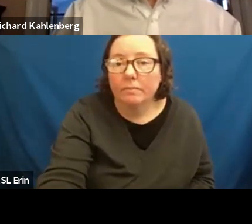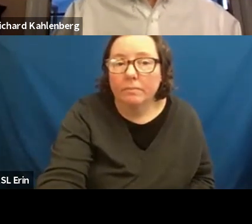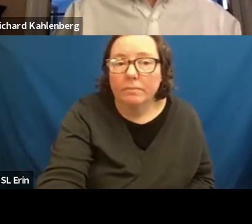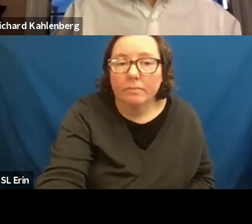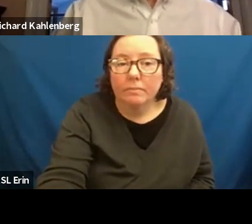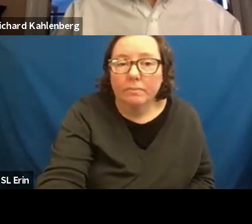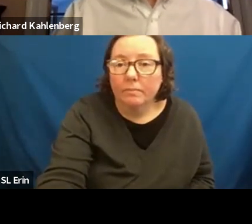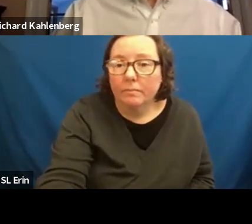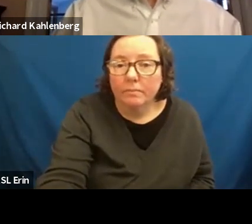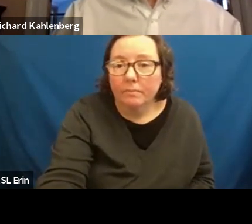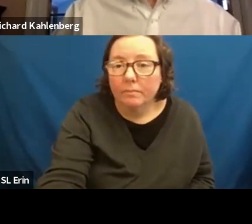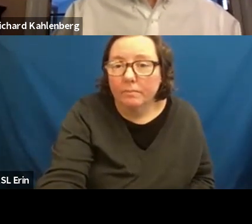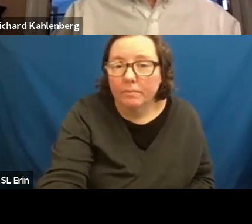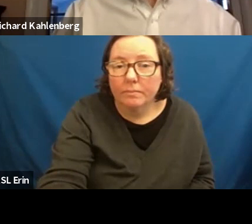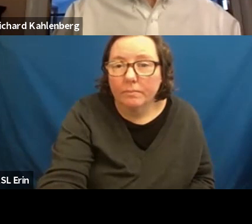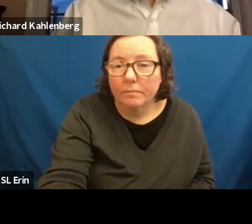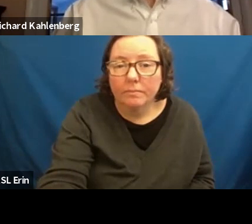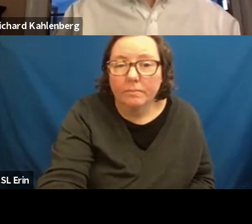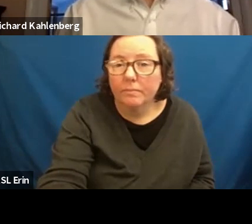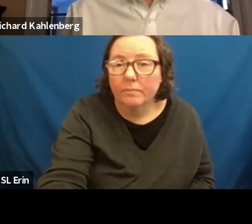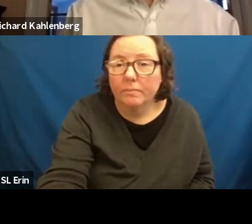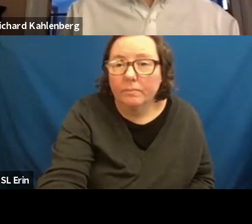Yes, Ms. Lum.